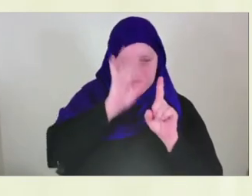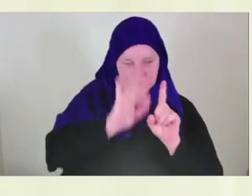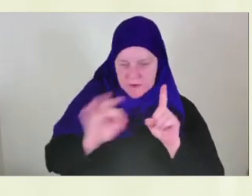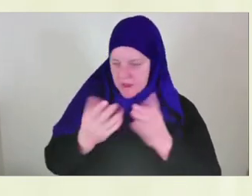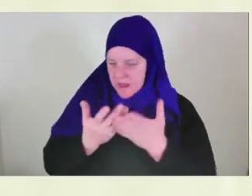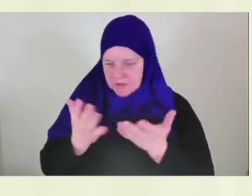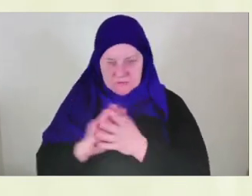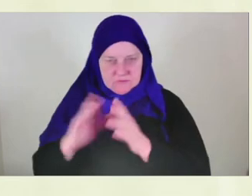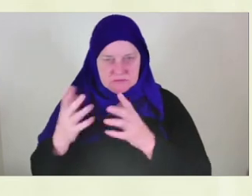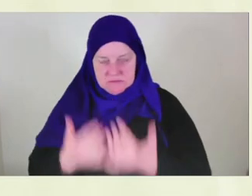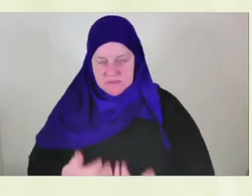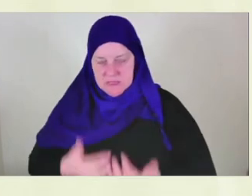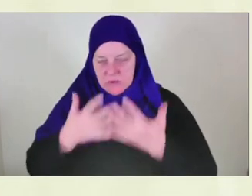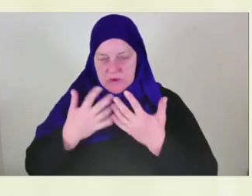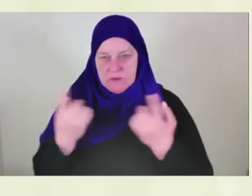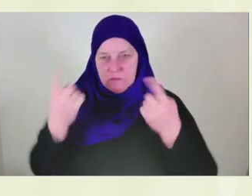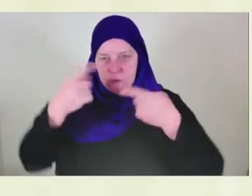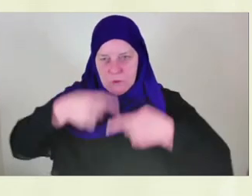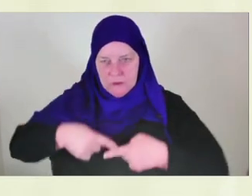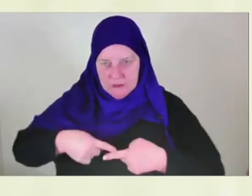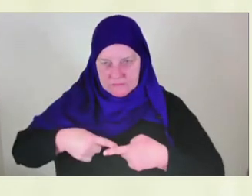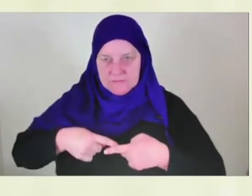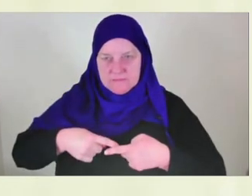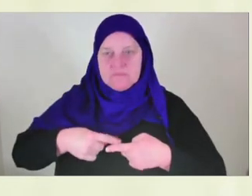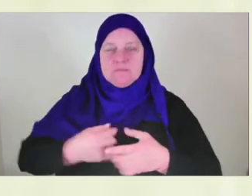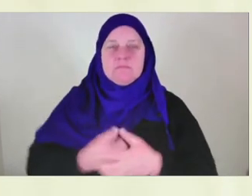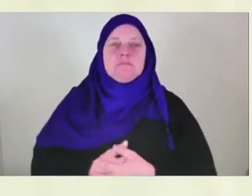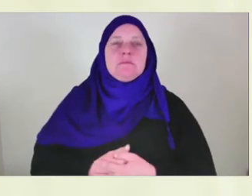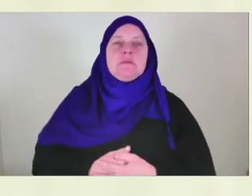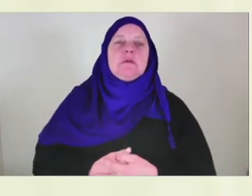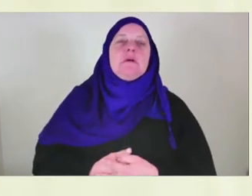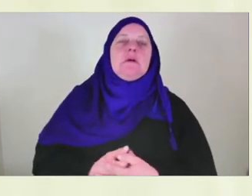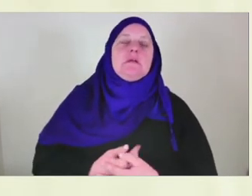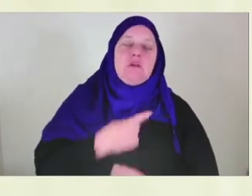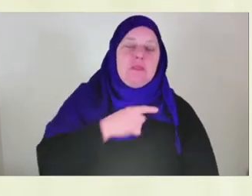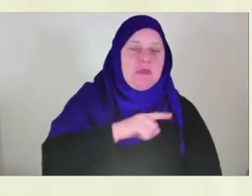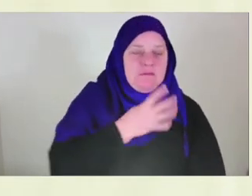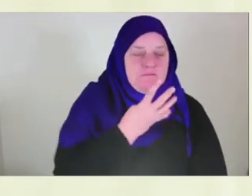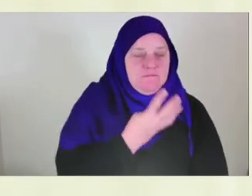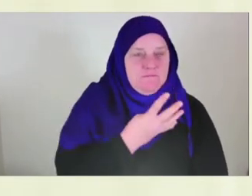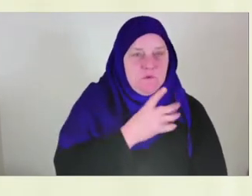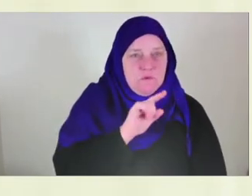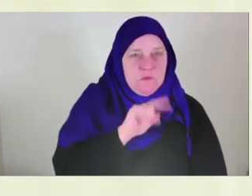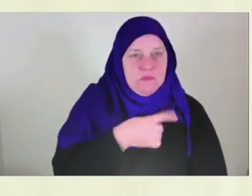formula, so you basically this $4,000, and Sheikh used the term khums,